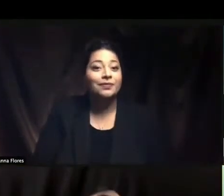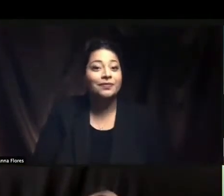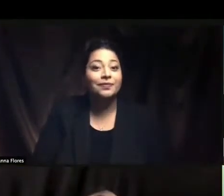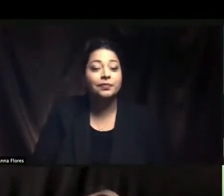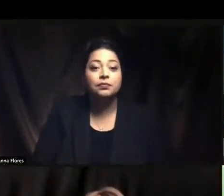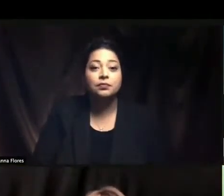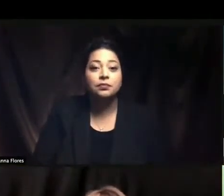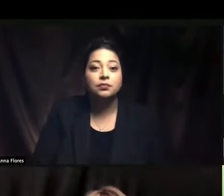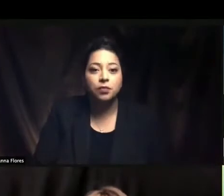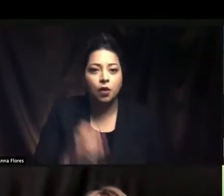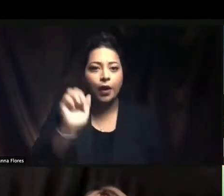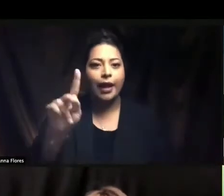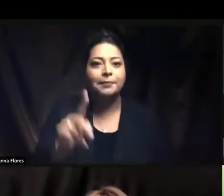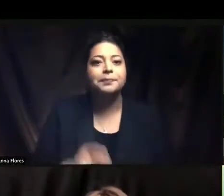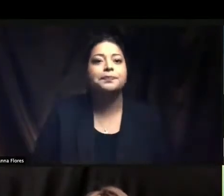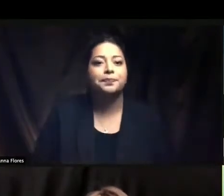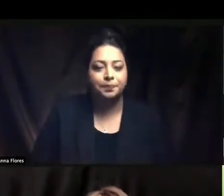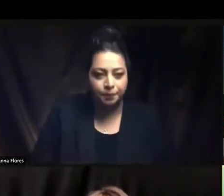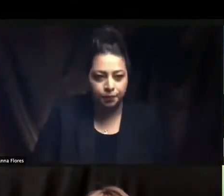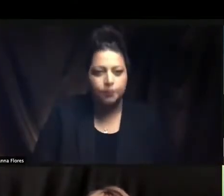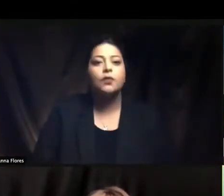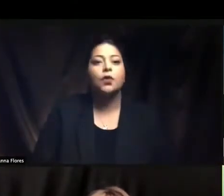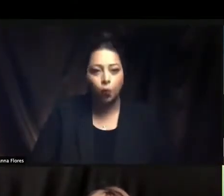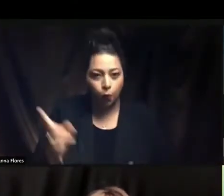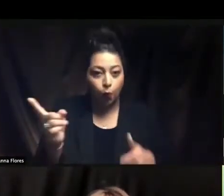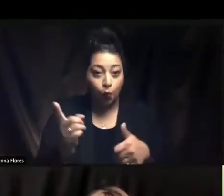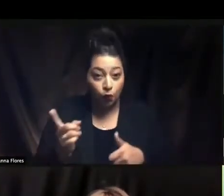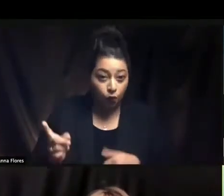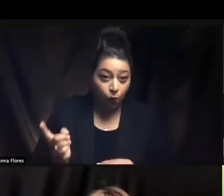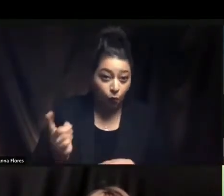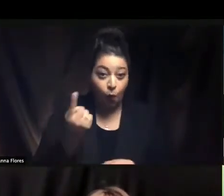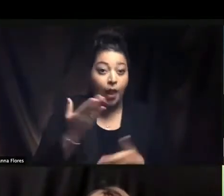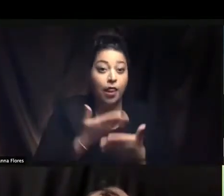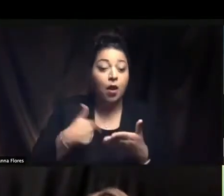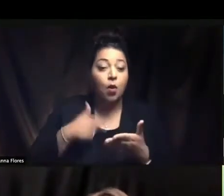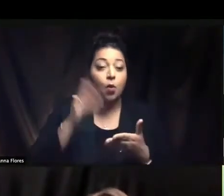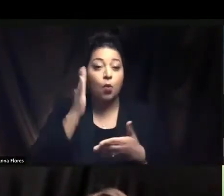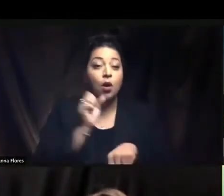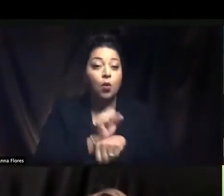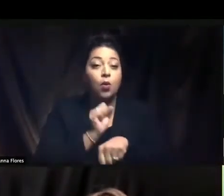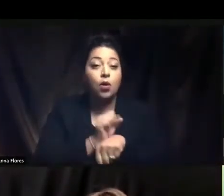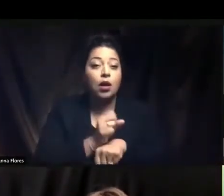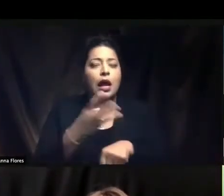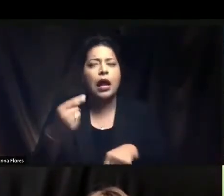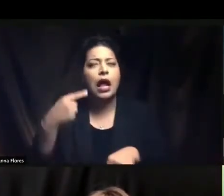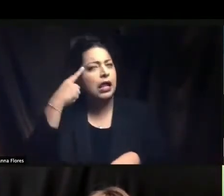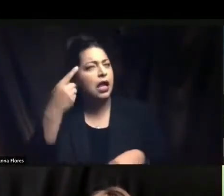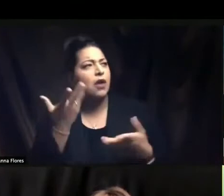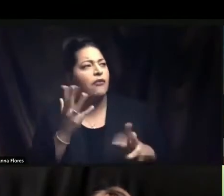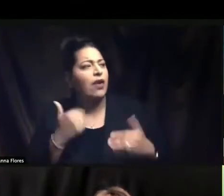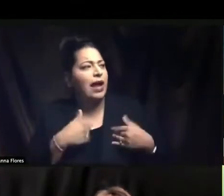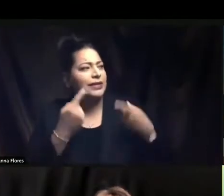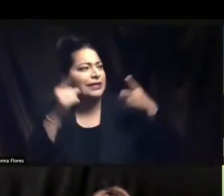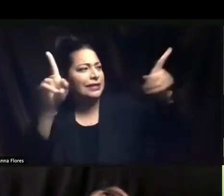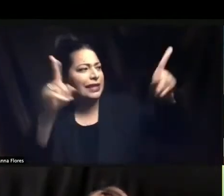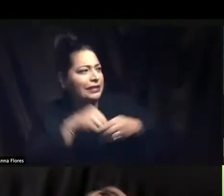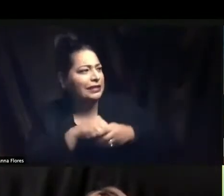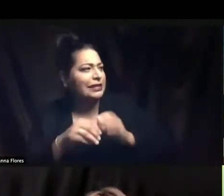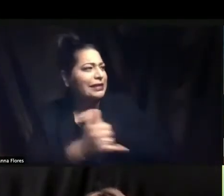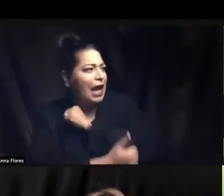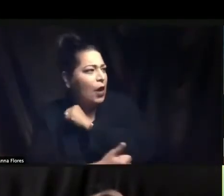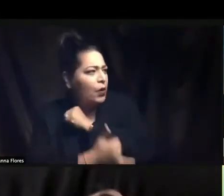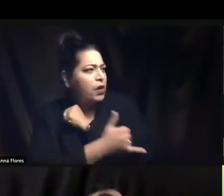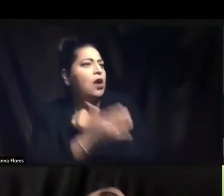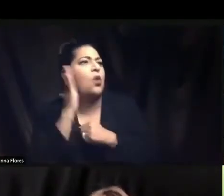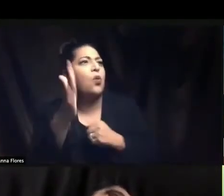All right. One of the things that I would work really heavy to do, and I believe they've already had success with this in the county, is I would work